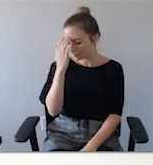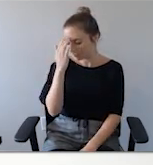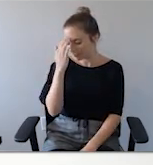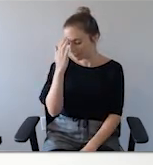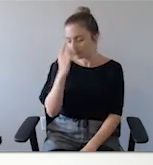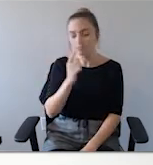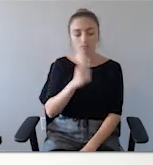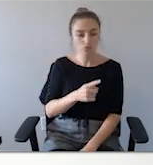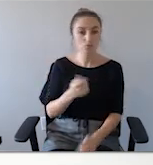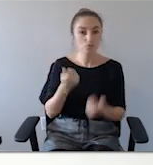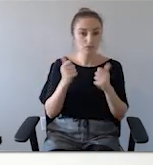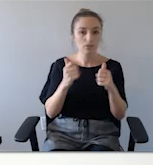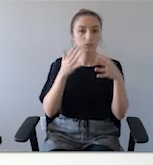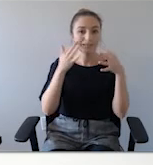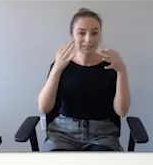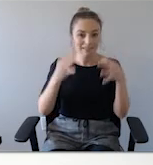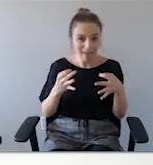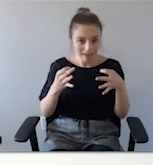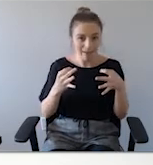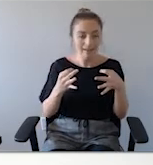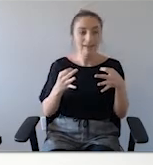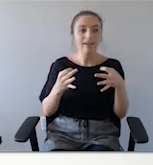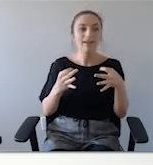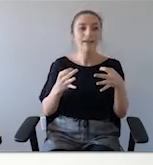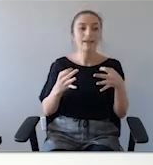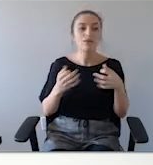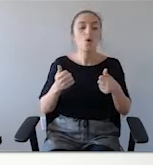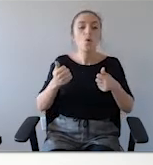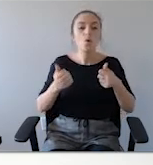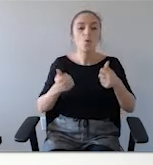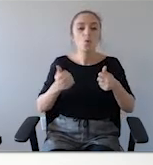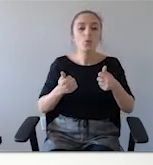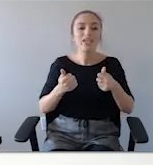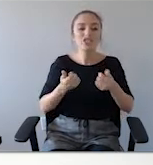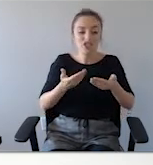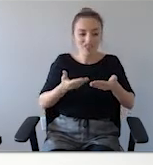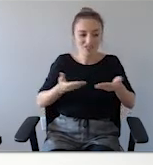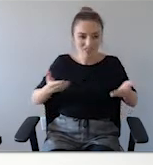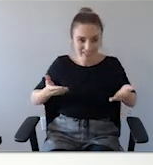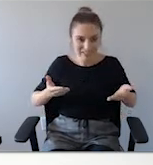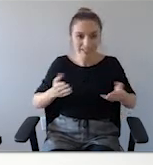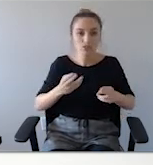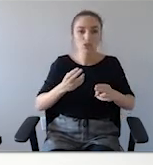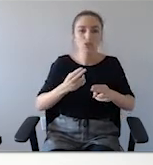items used electricity to produce heat.